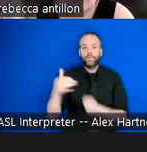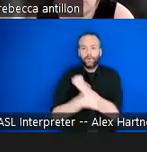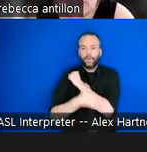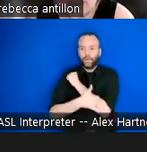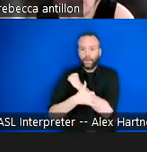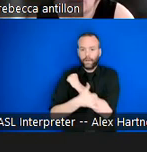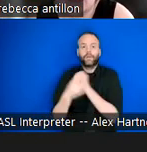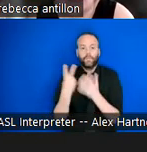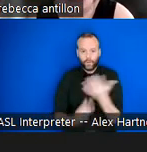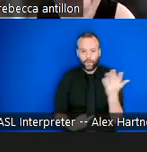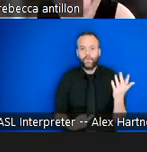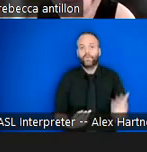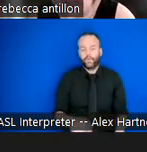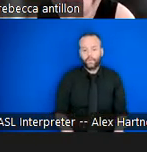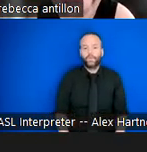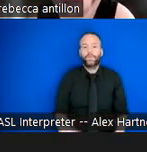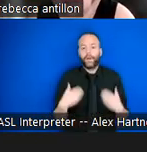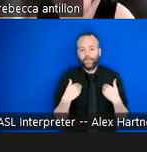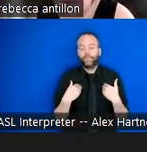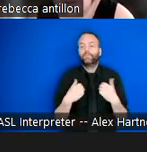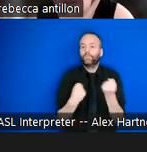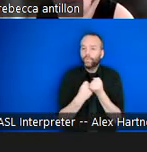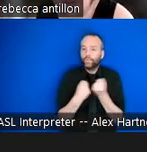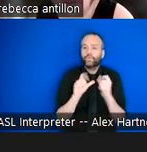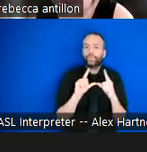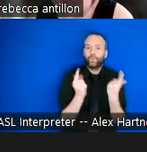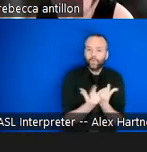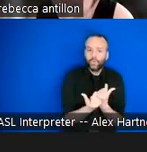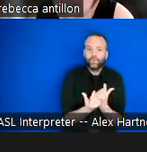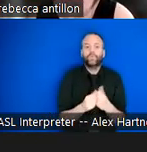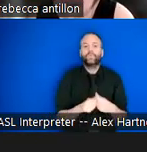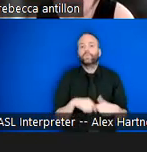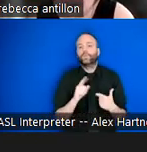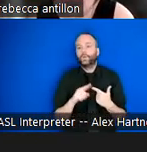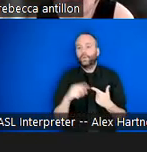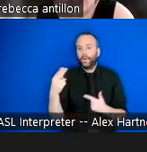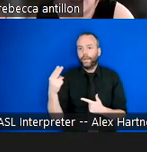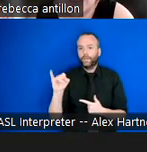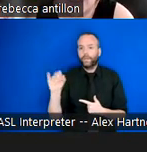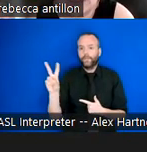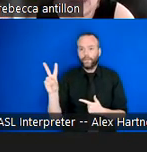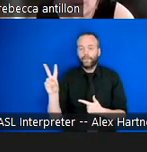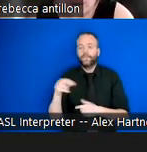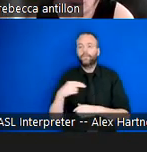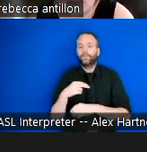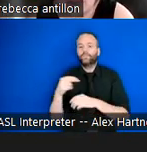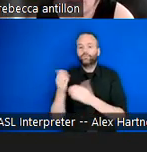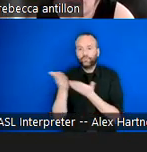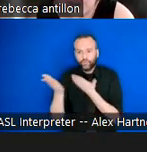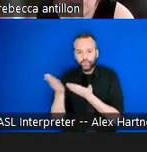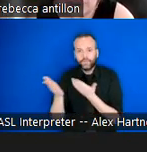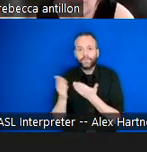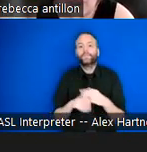groups, emergency housing, and HIV health services, and that's just to name a few. Tender